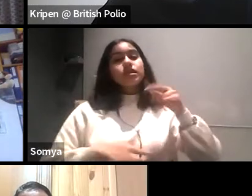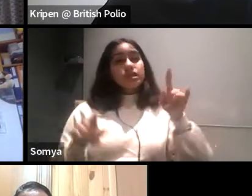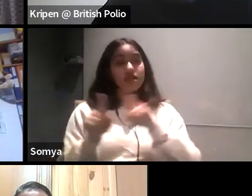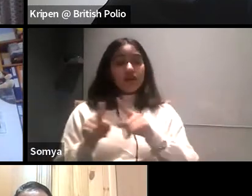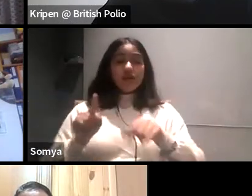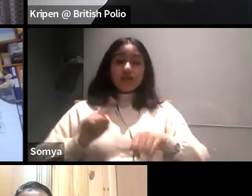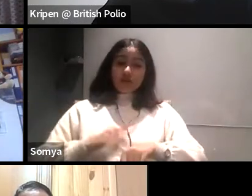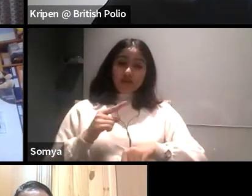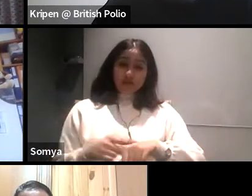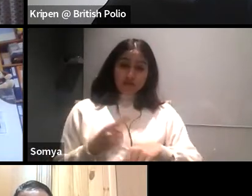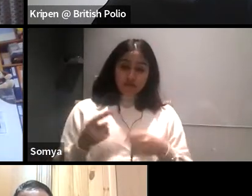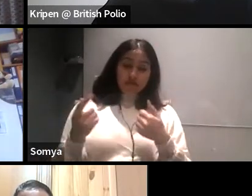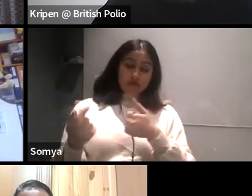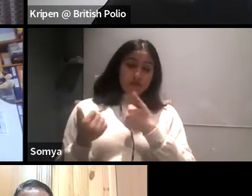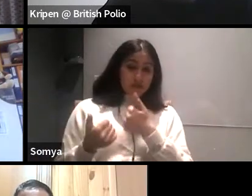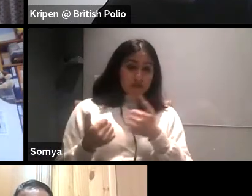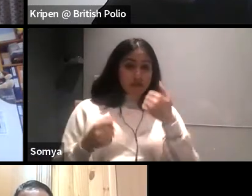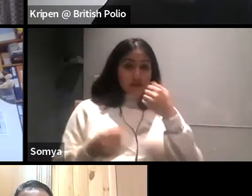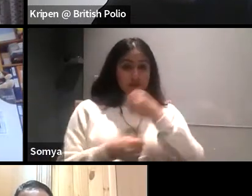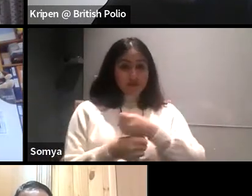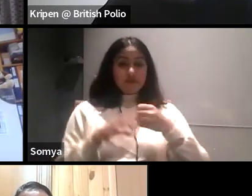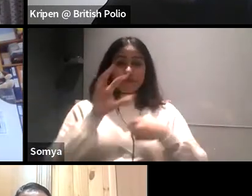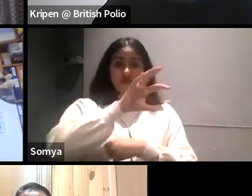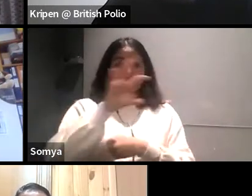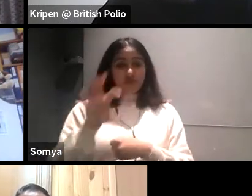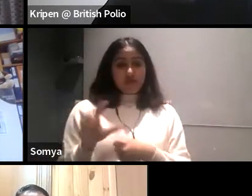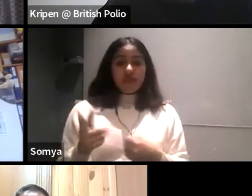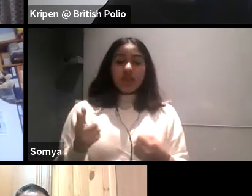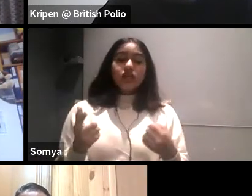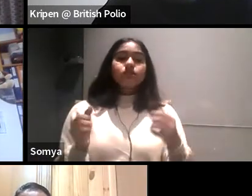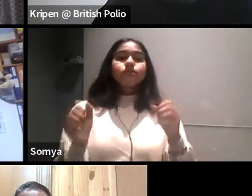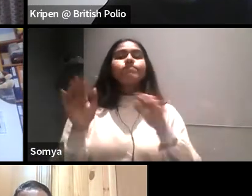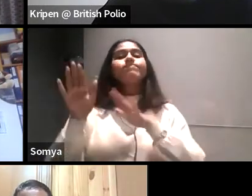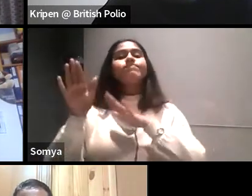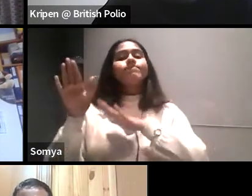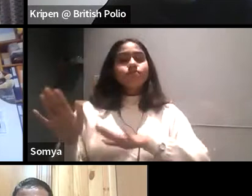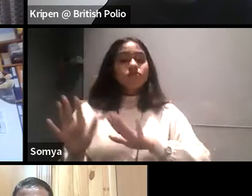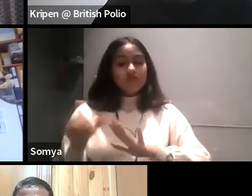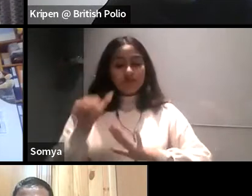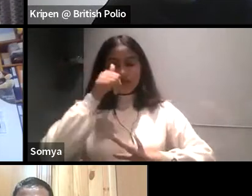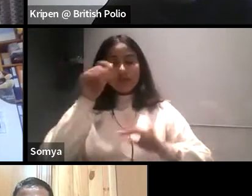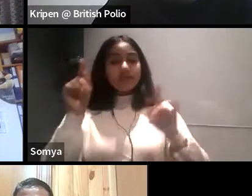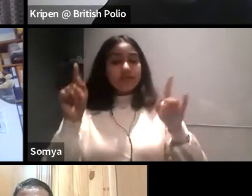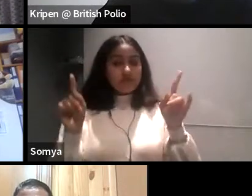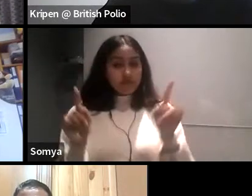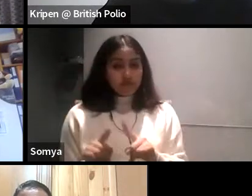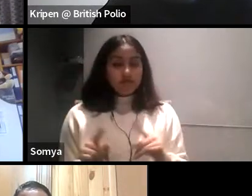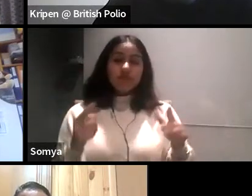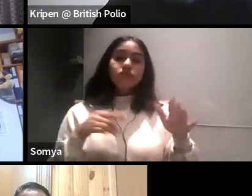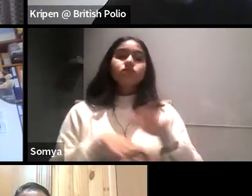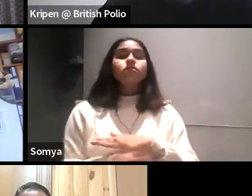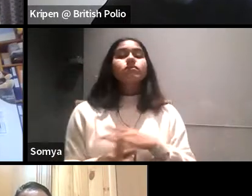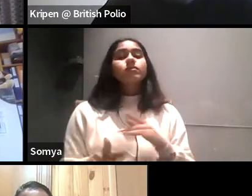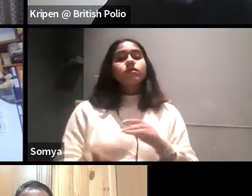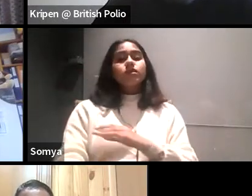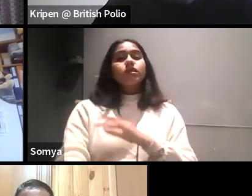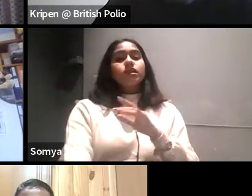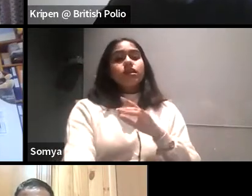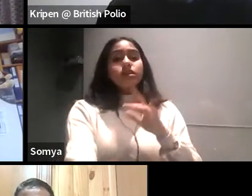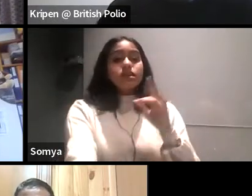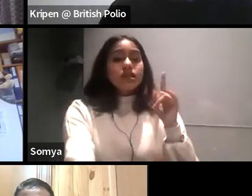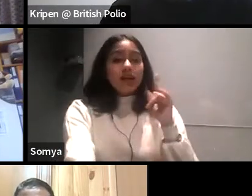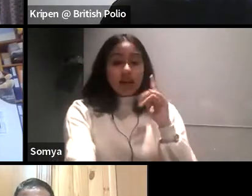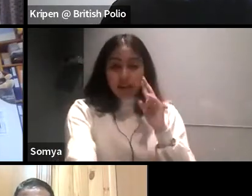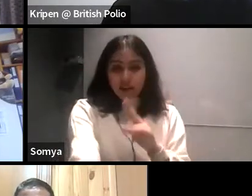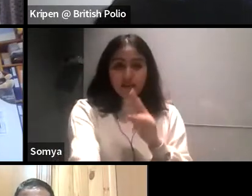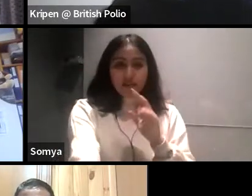opportunities. I think it's again geographically dependent. In India, unfortunately, this PWD kind of a situation